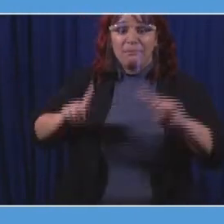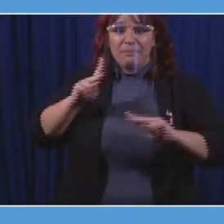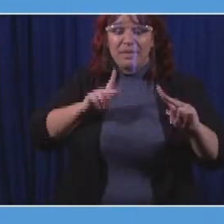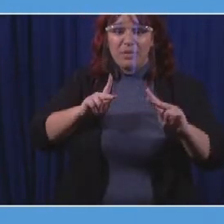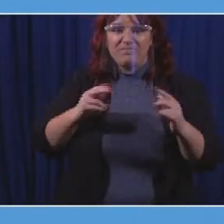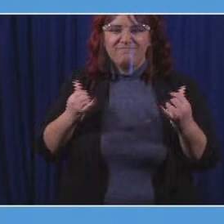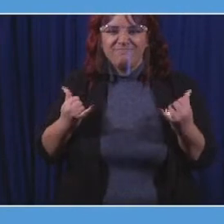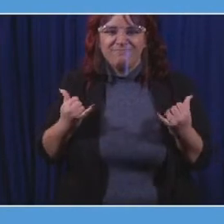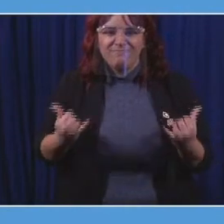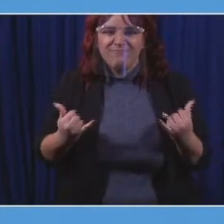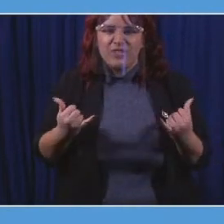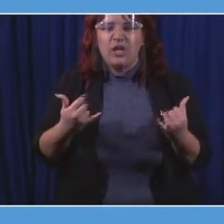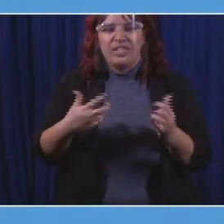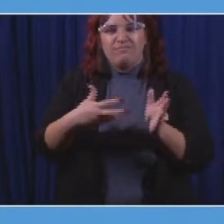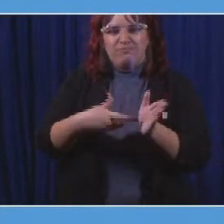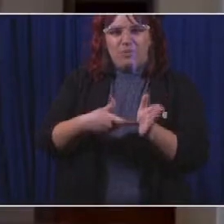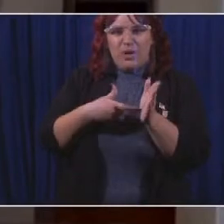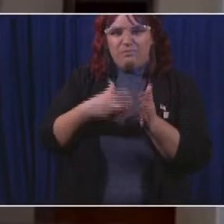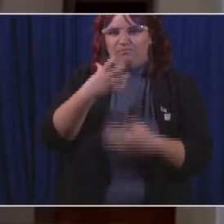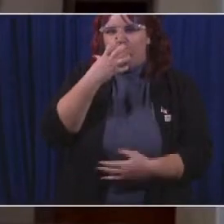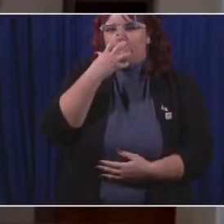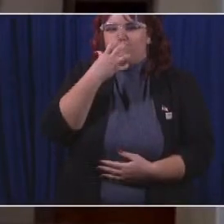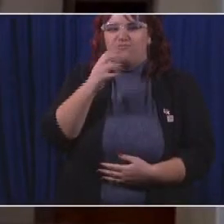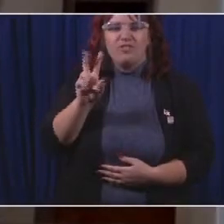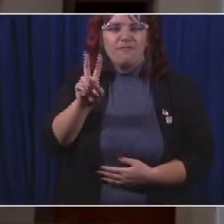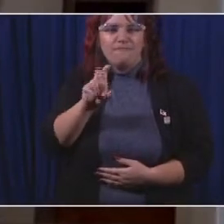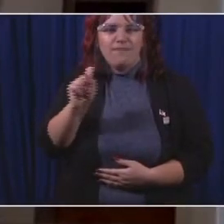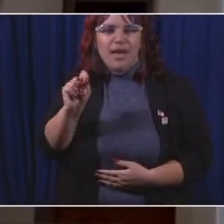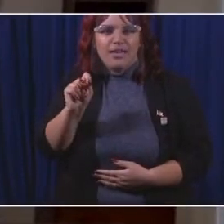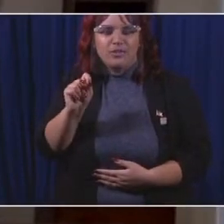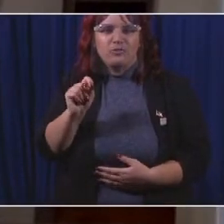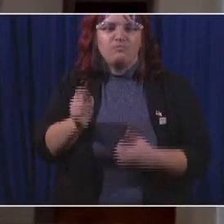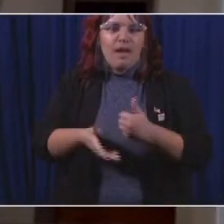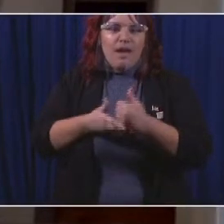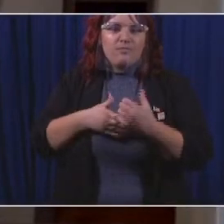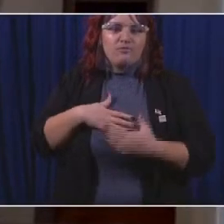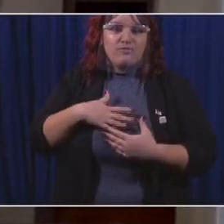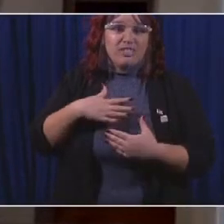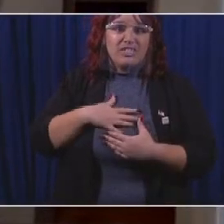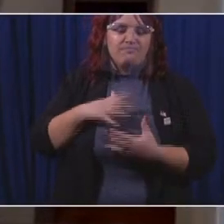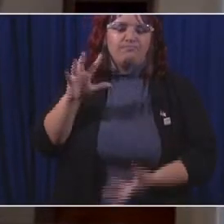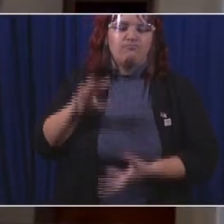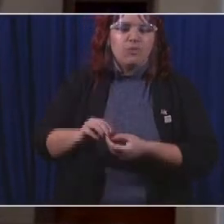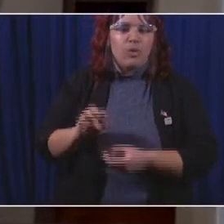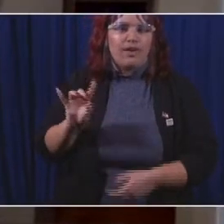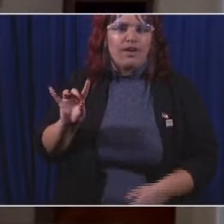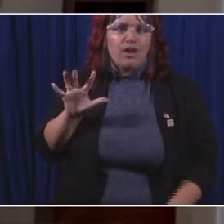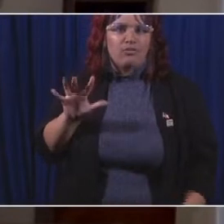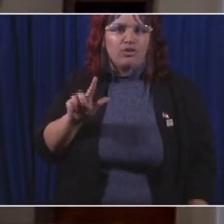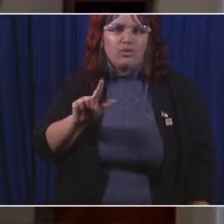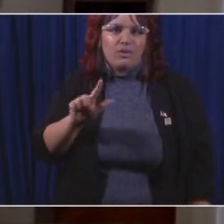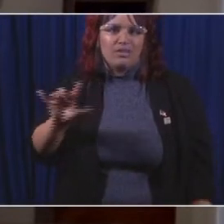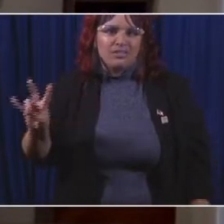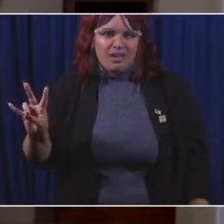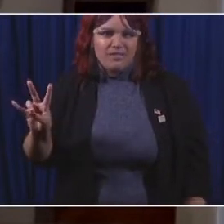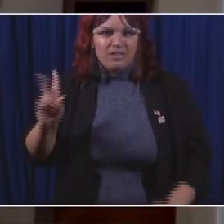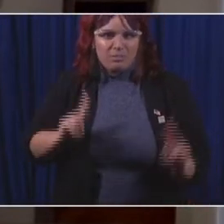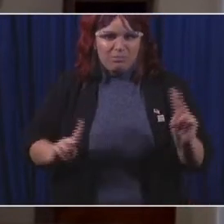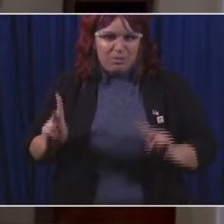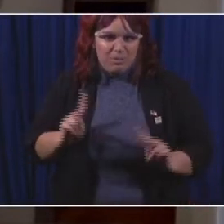who are on a ventilator. These patients require the highest level of care. They require additional staffing because they are so